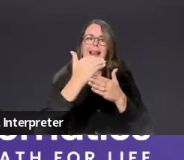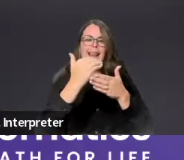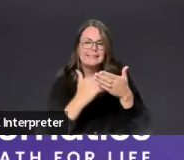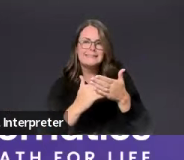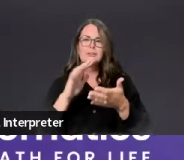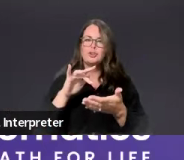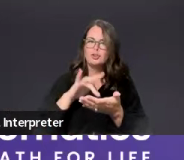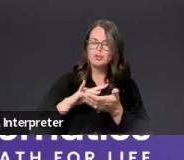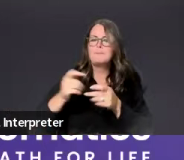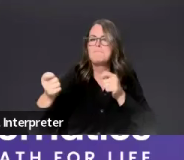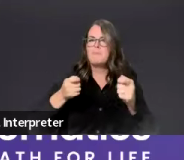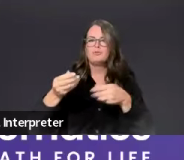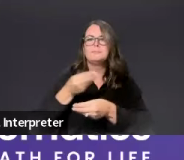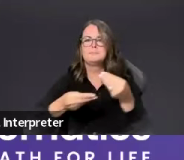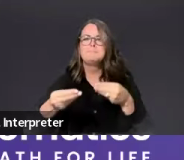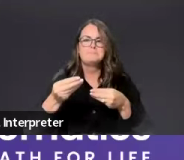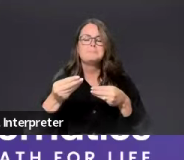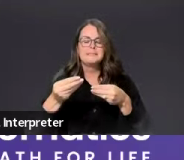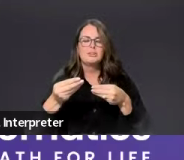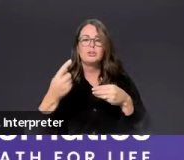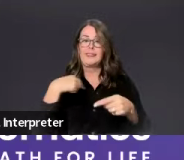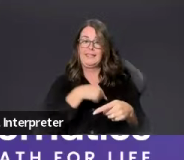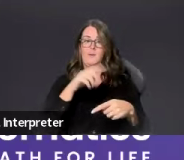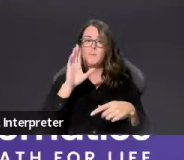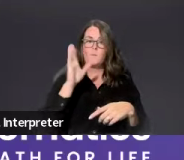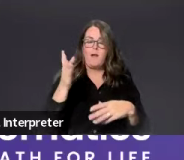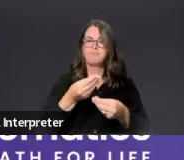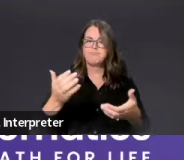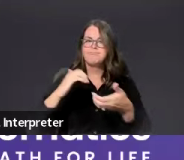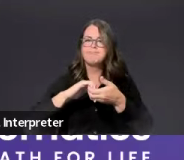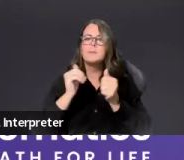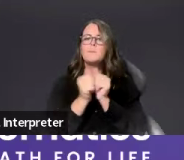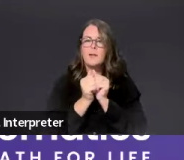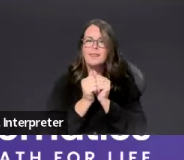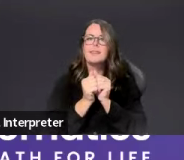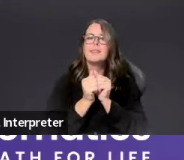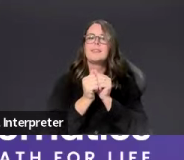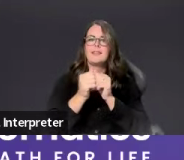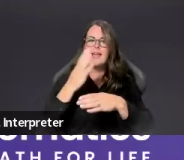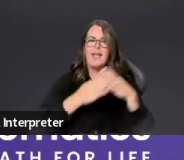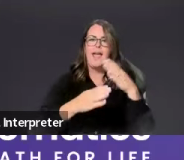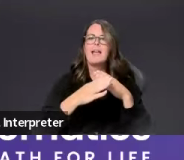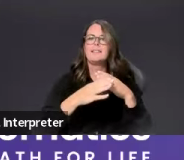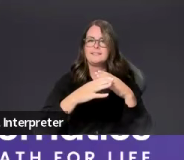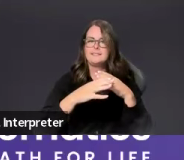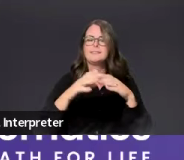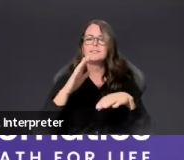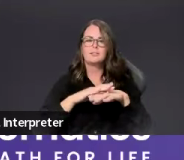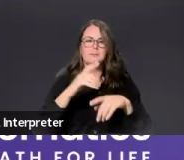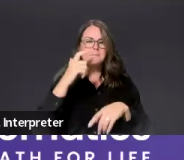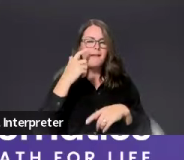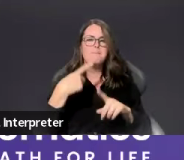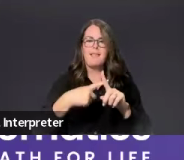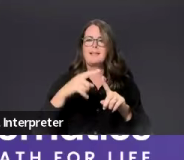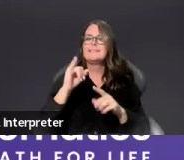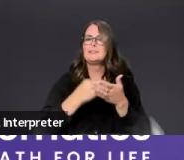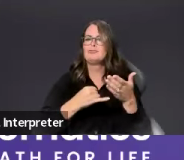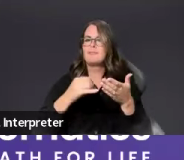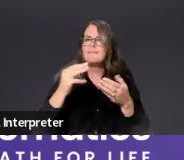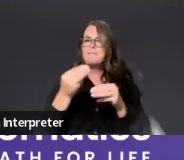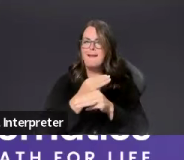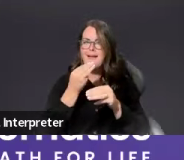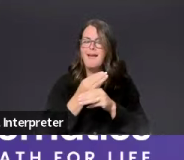Managing Materials. This webinar is brought to you in collaboration between hand2mind and Illustrative Mathematics, and we're excited to dig into